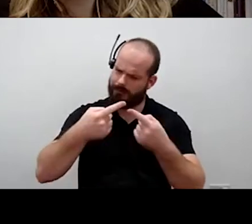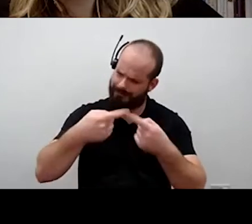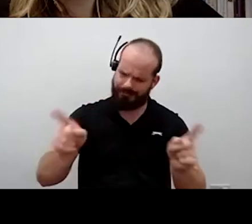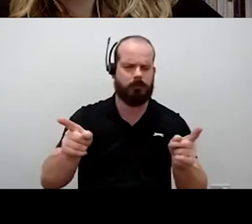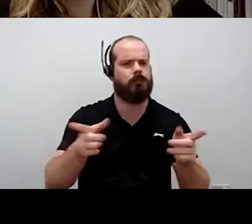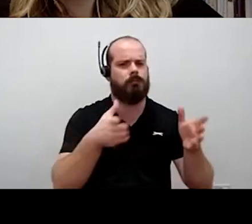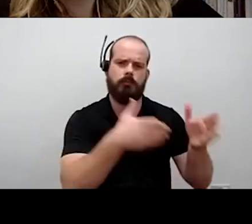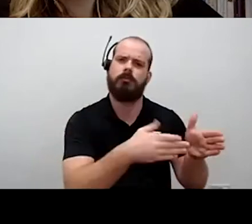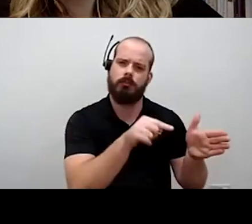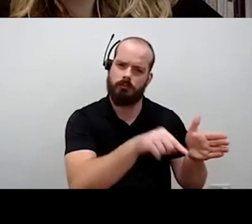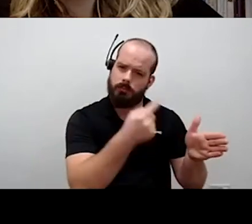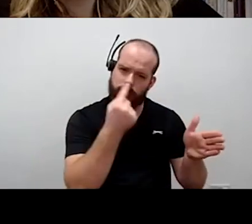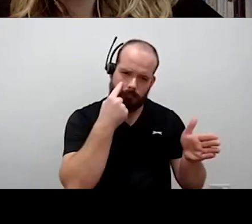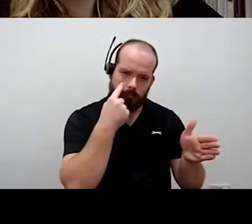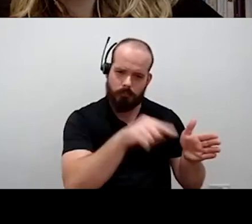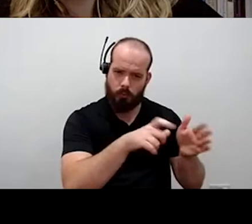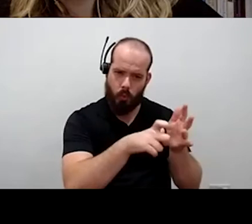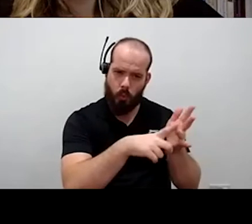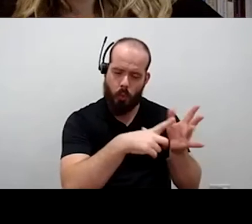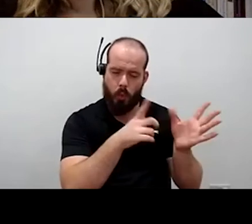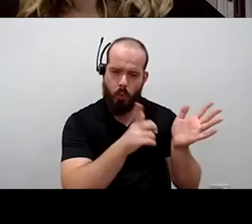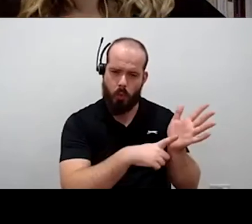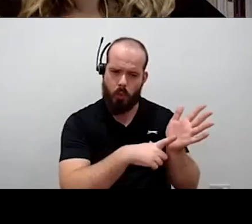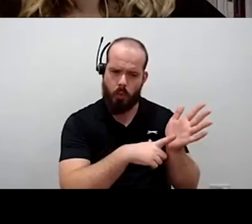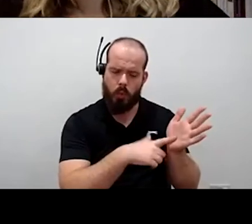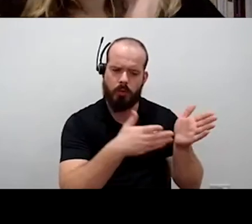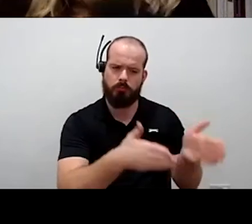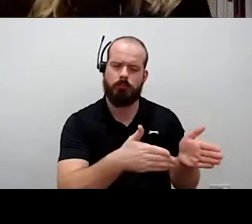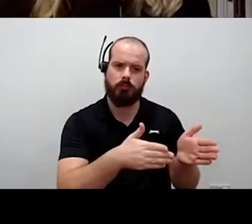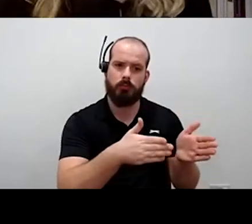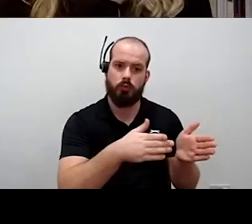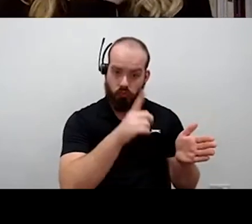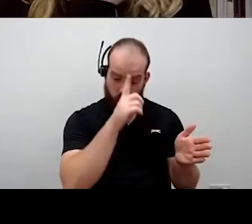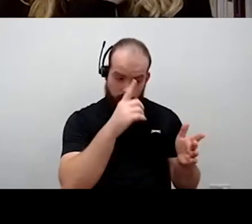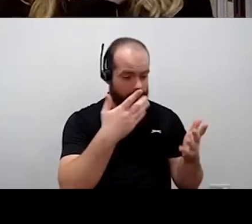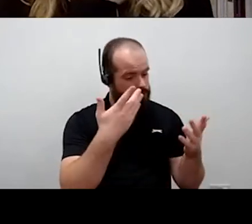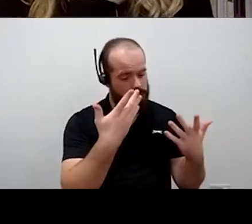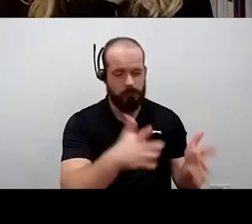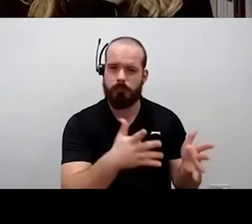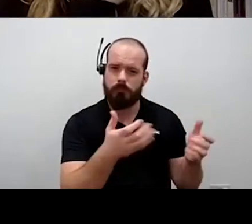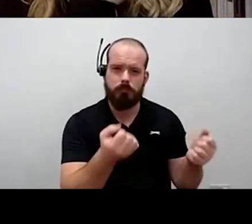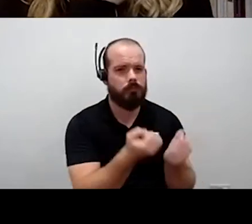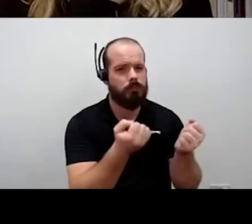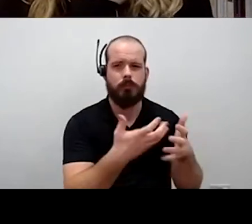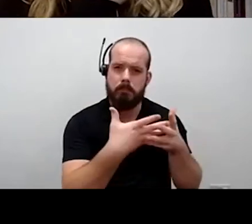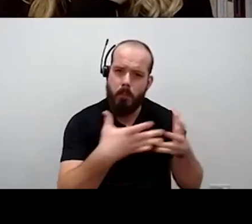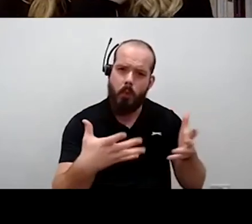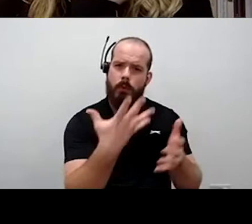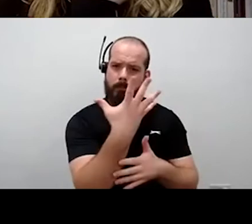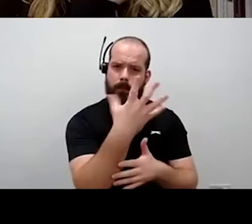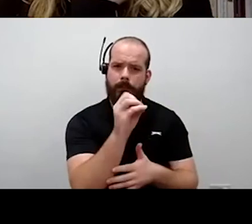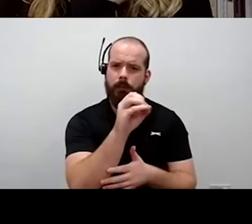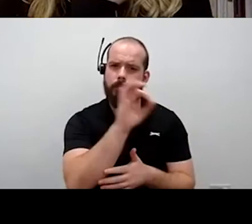at coal, I mean, Germany has been a coal country. We've had more than 50% of our electricity